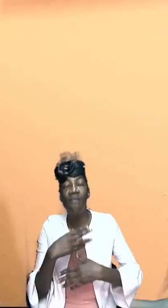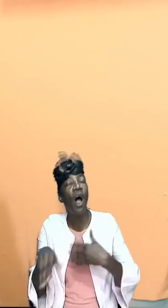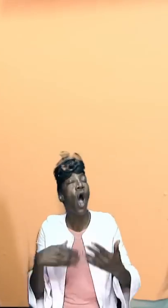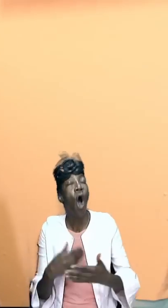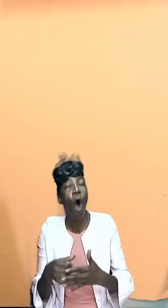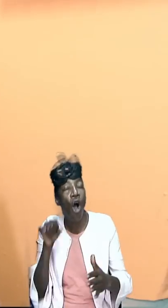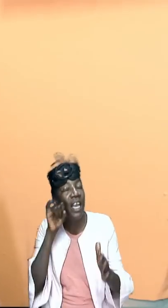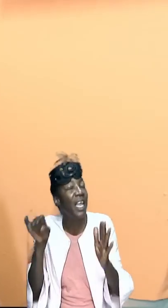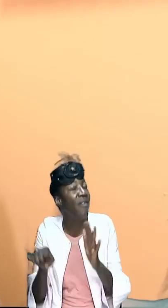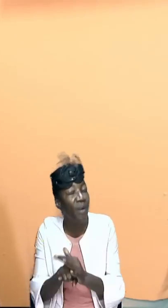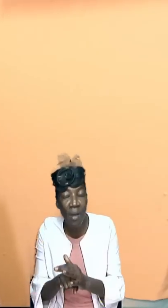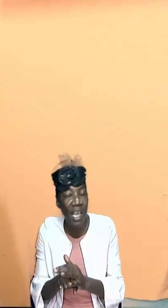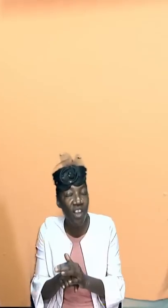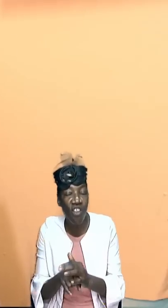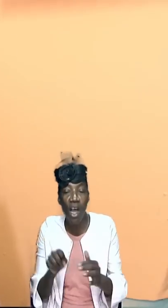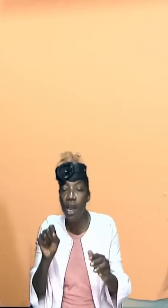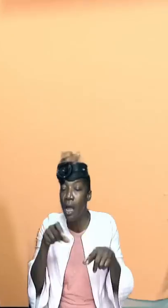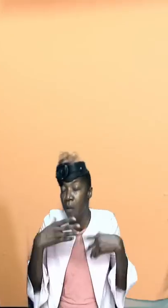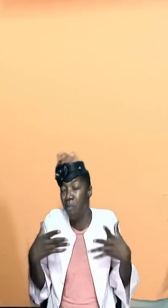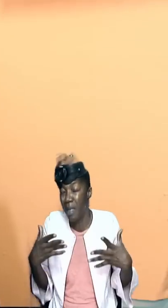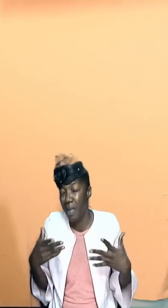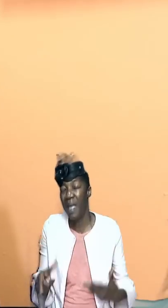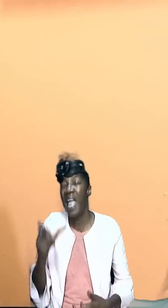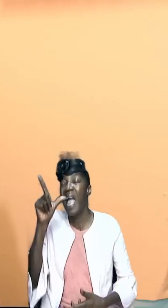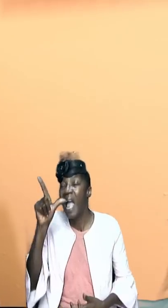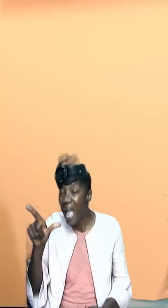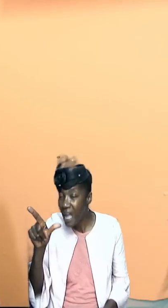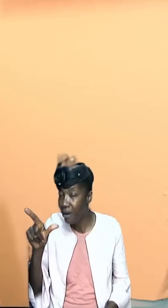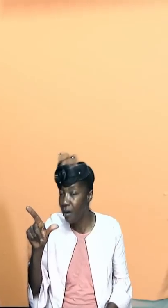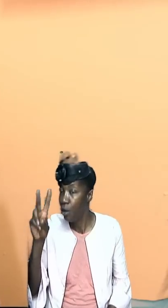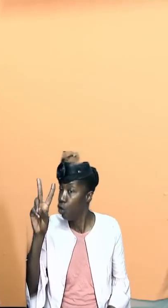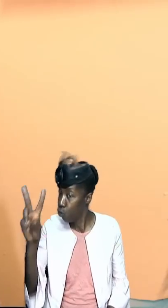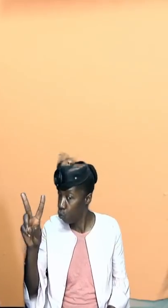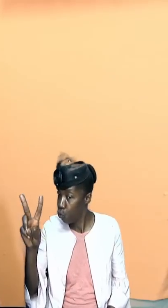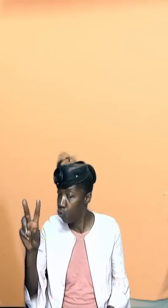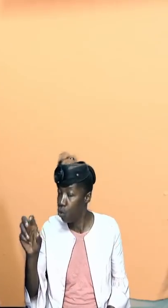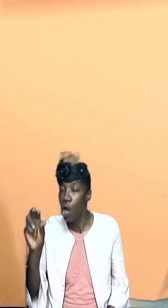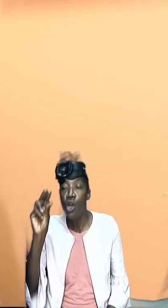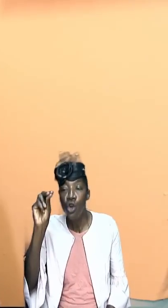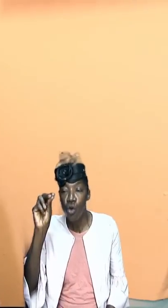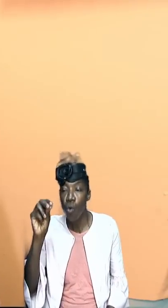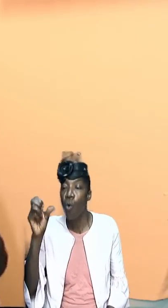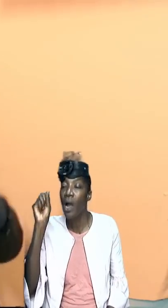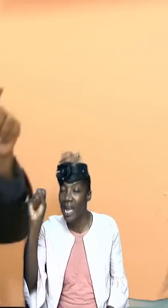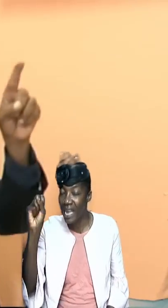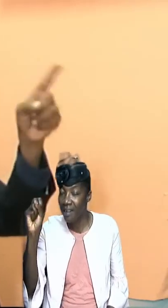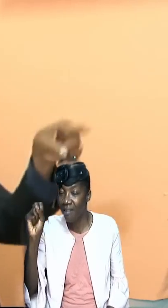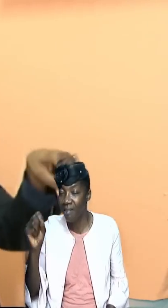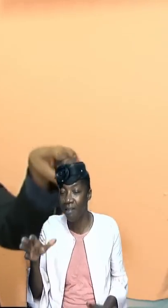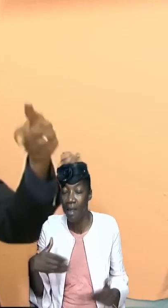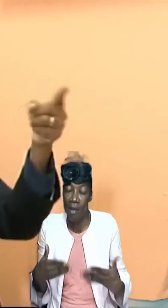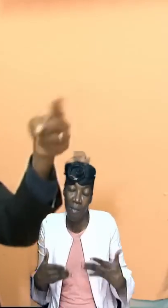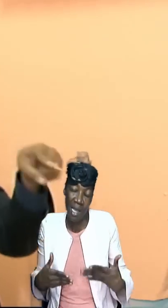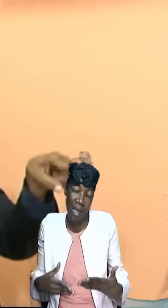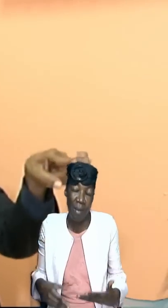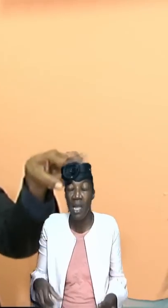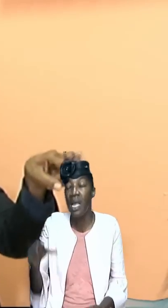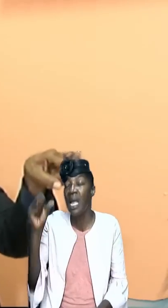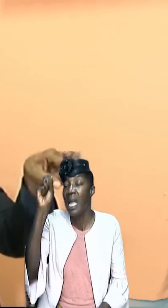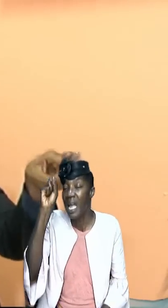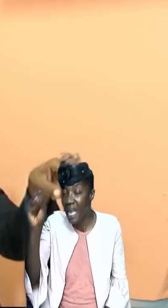can have L and L and no S, so they don't have all the information that the parents have. They can have S and